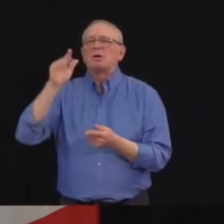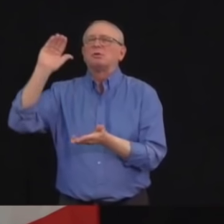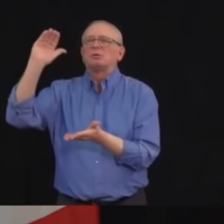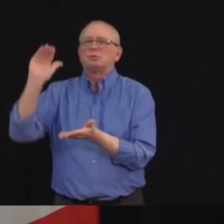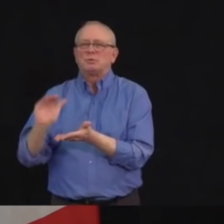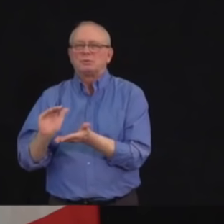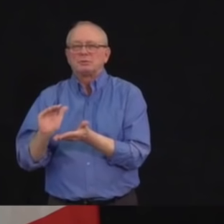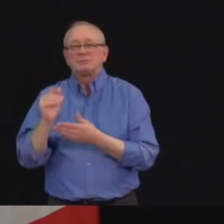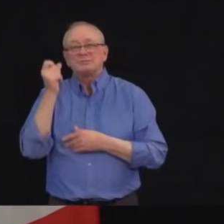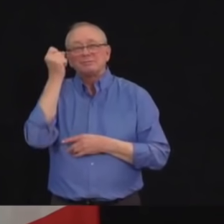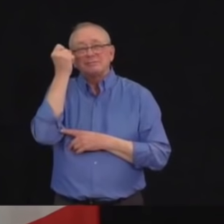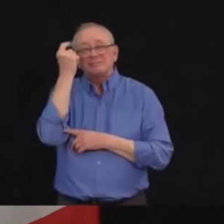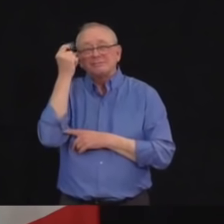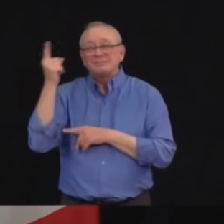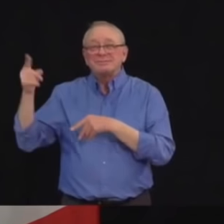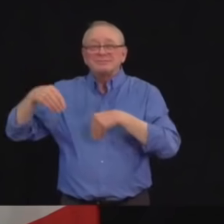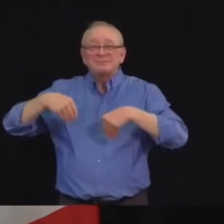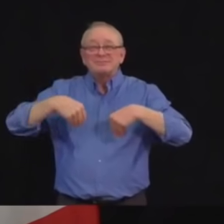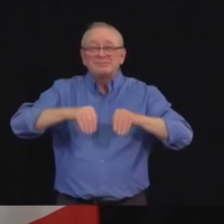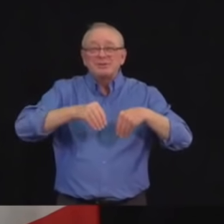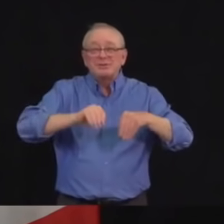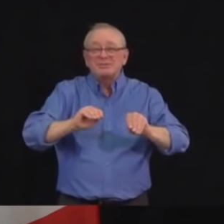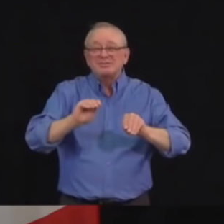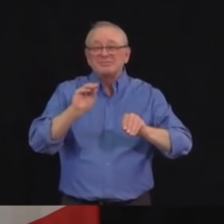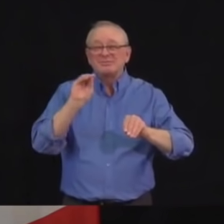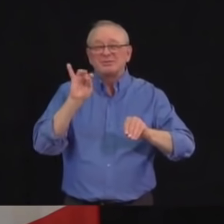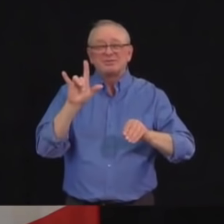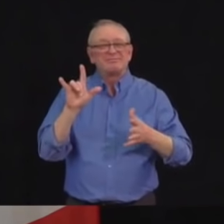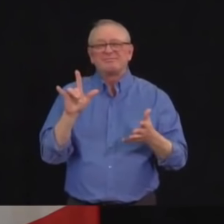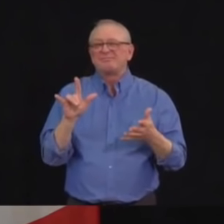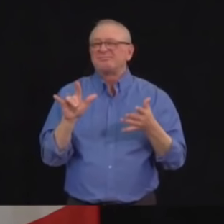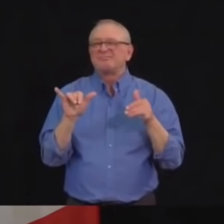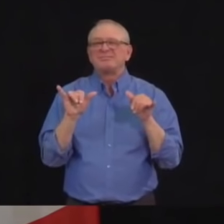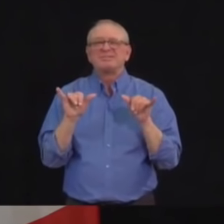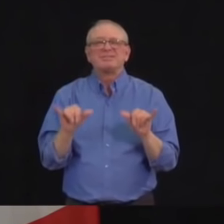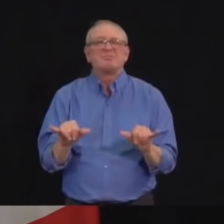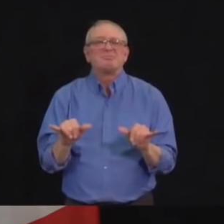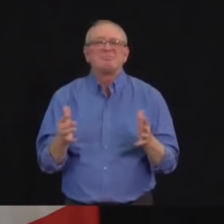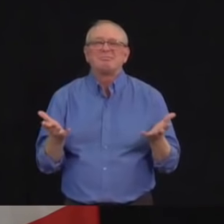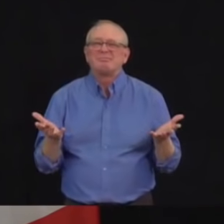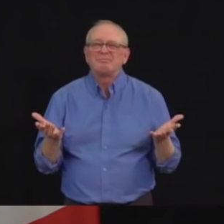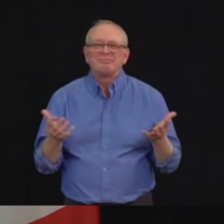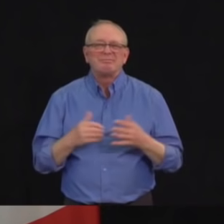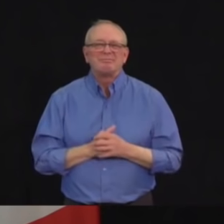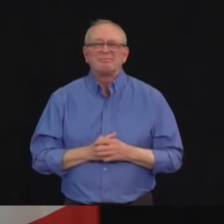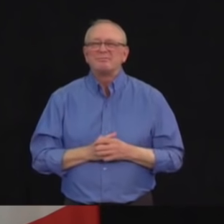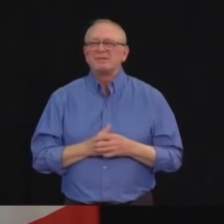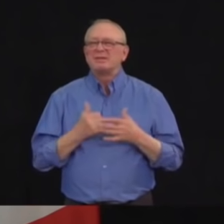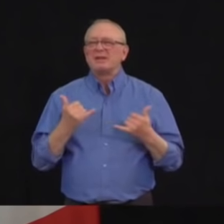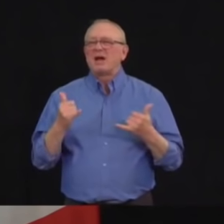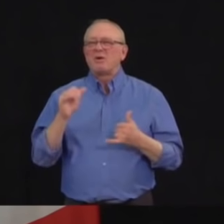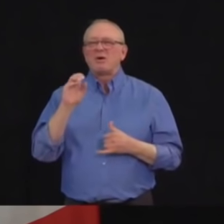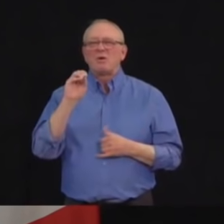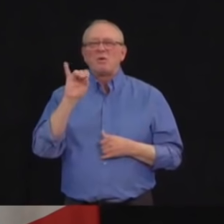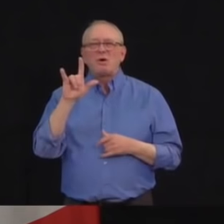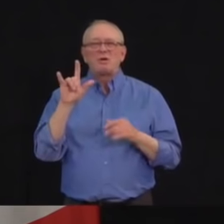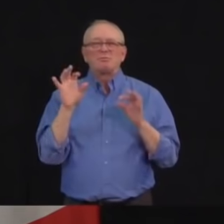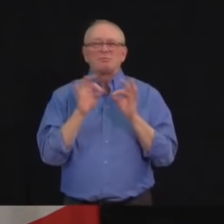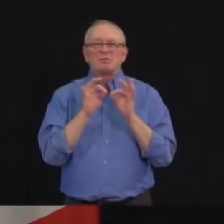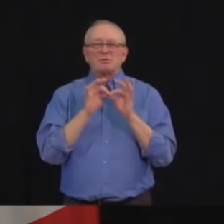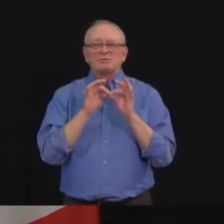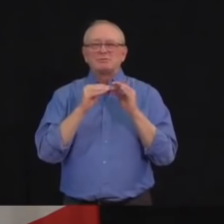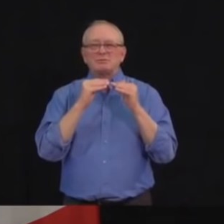that WTI prices are down again to under $20 today, and Western Canadian Select closed